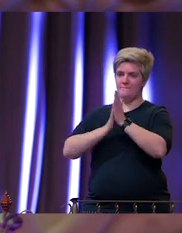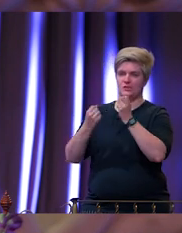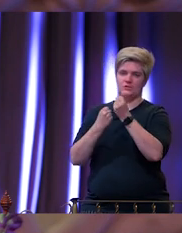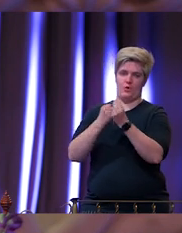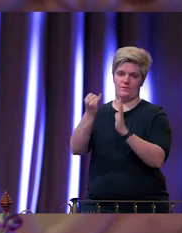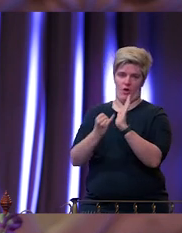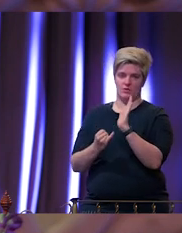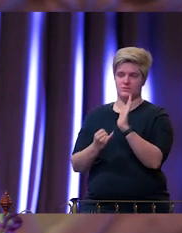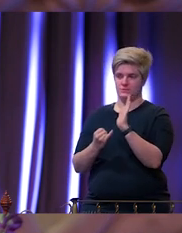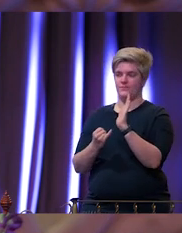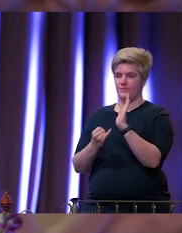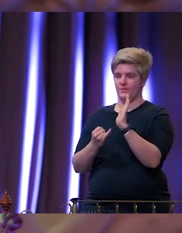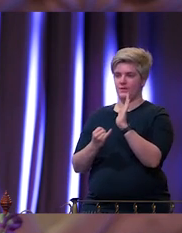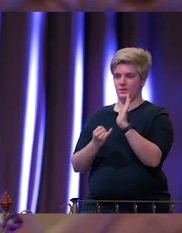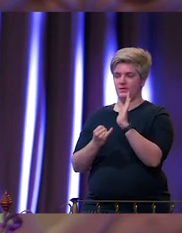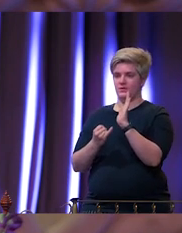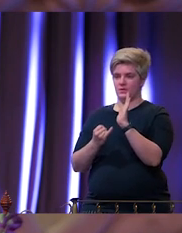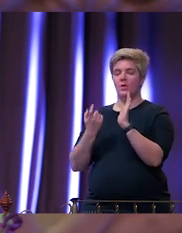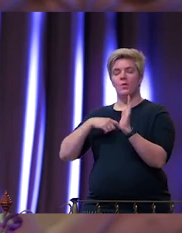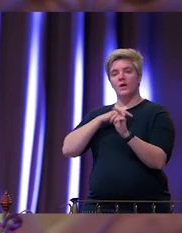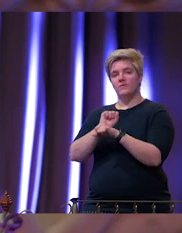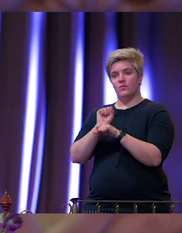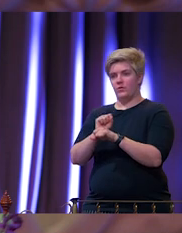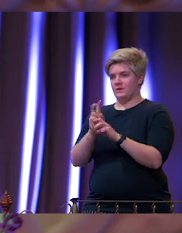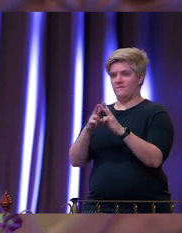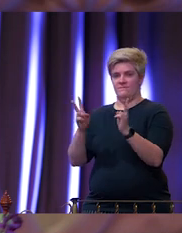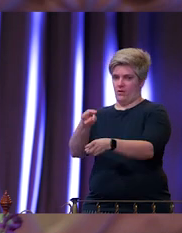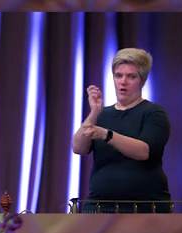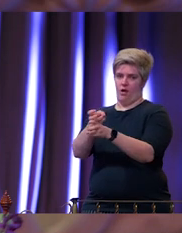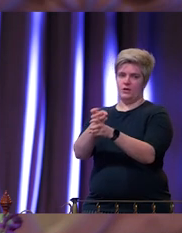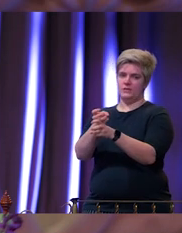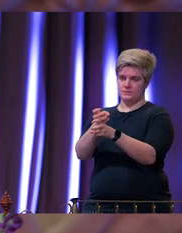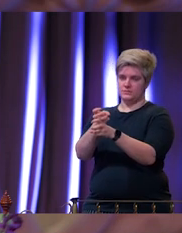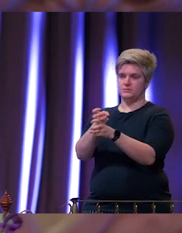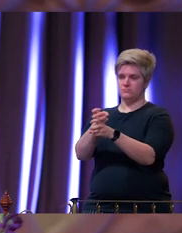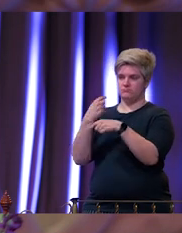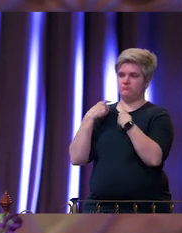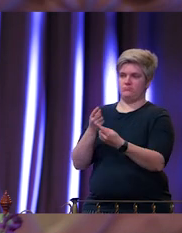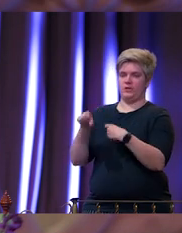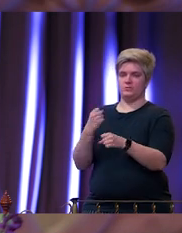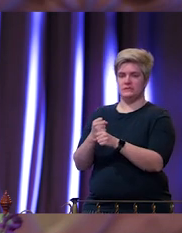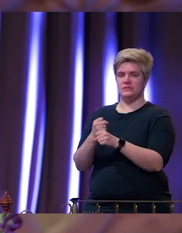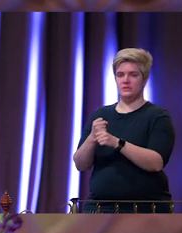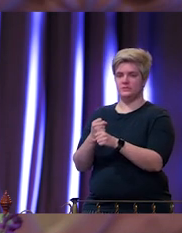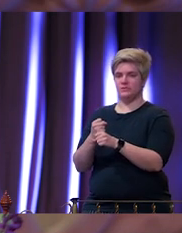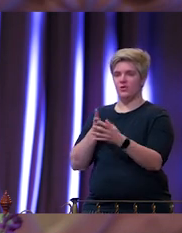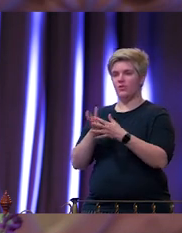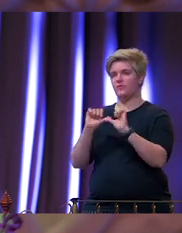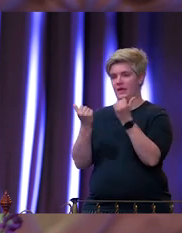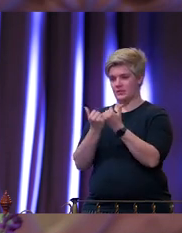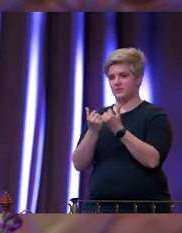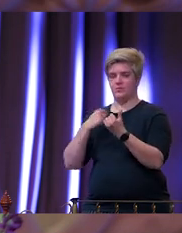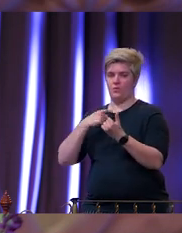arts. We have worked very, very hard over the past couple years. I think the agency, I'm very, very proud of